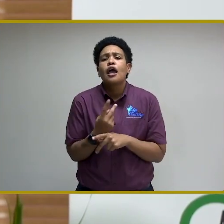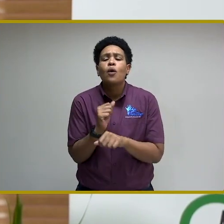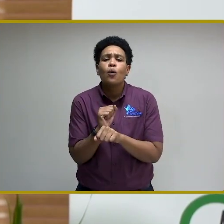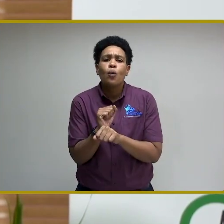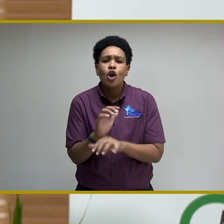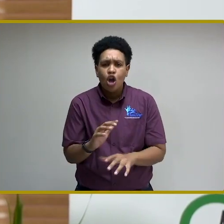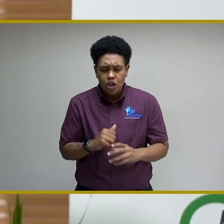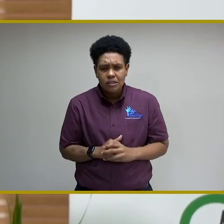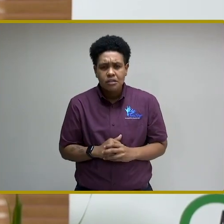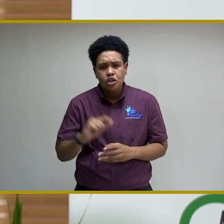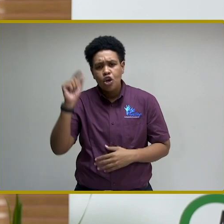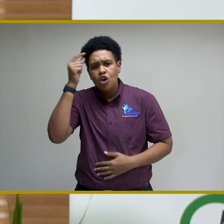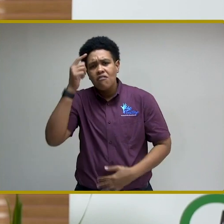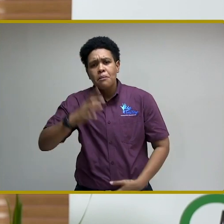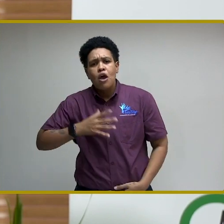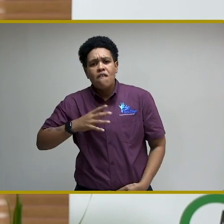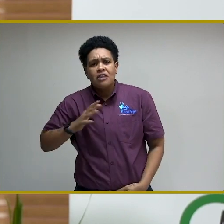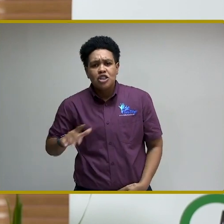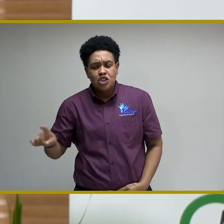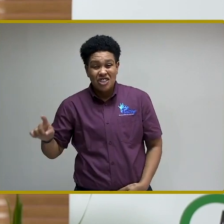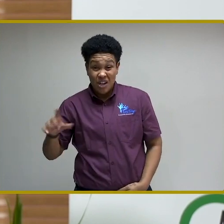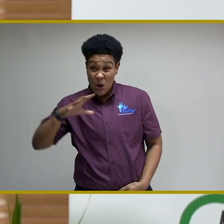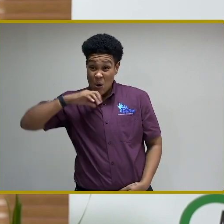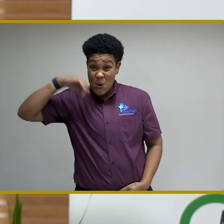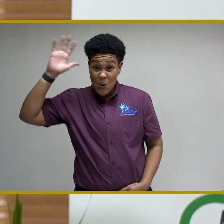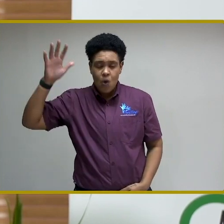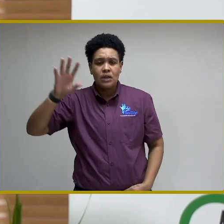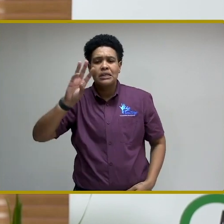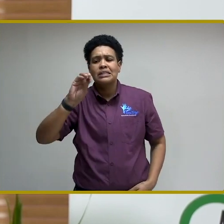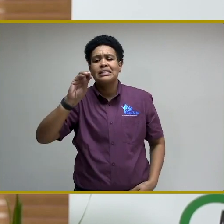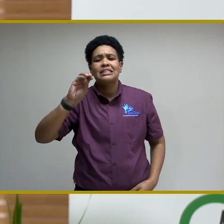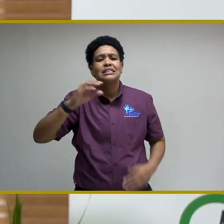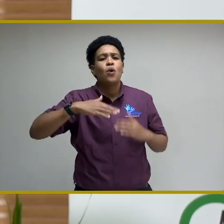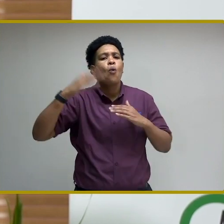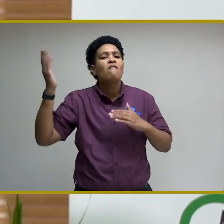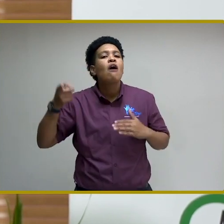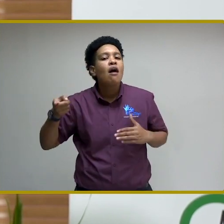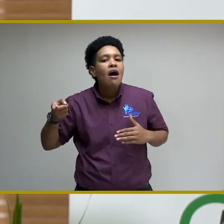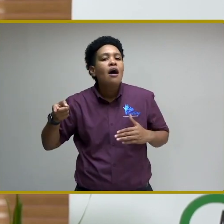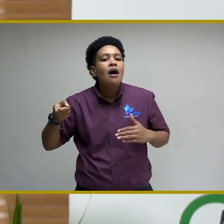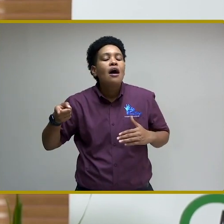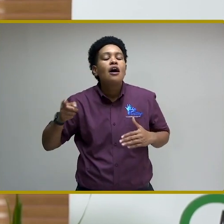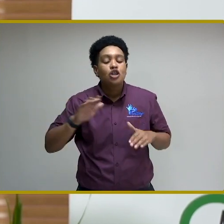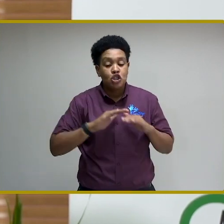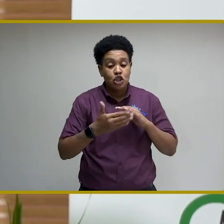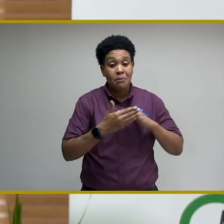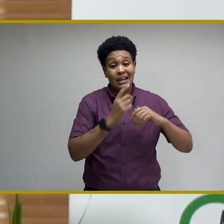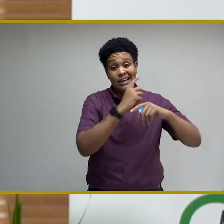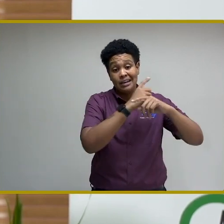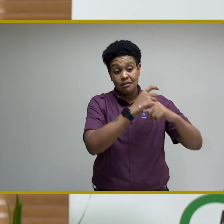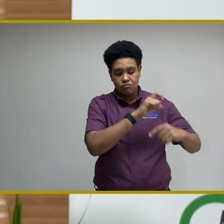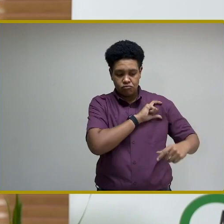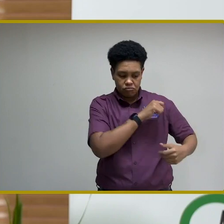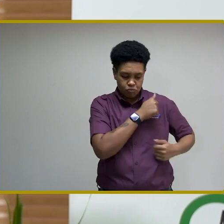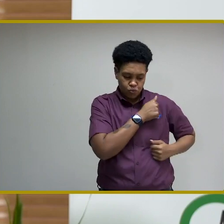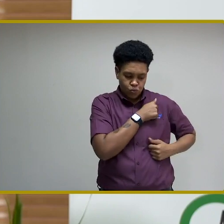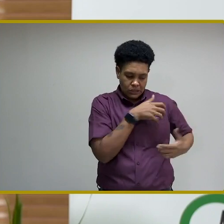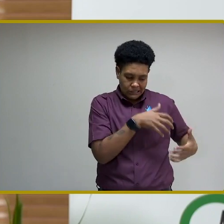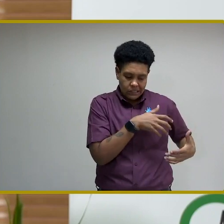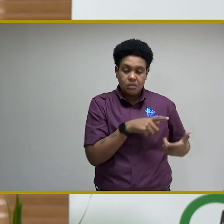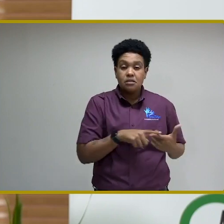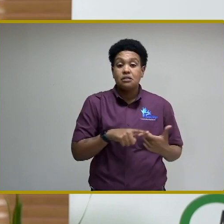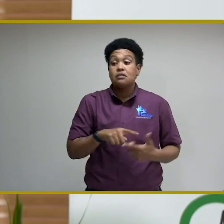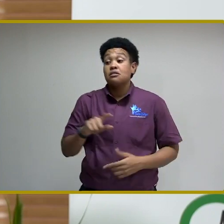workers, government officials, the elderly, 60 years and over, the Jamaica Defense Force, the